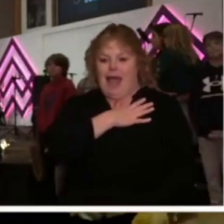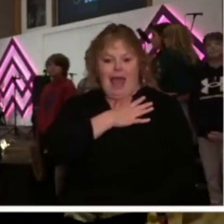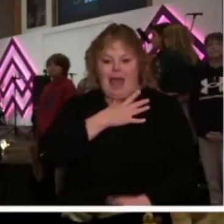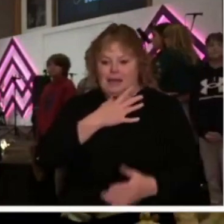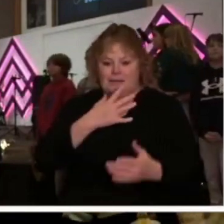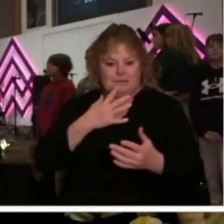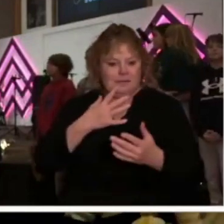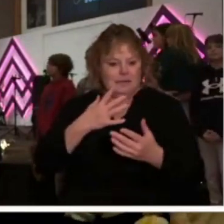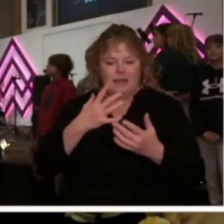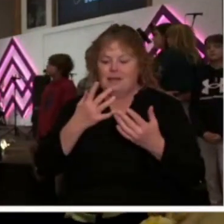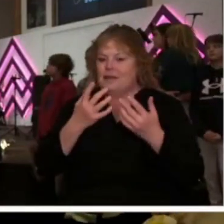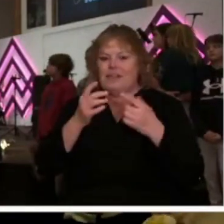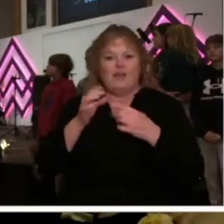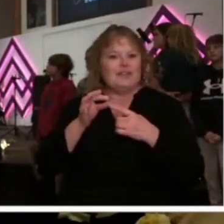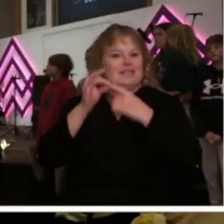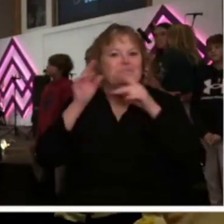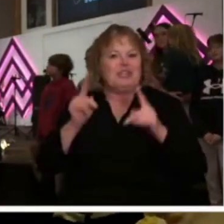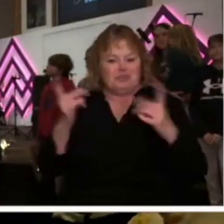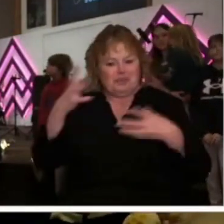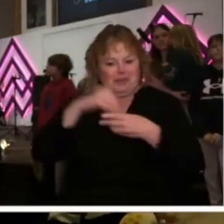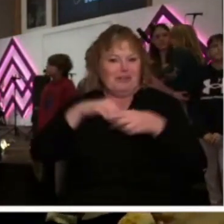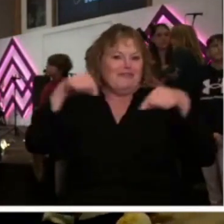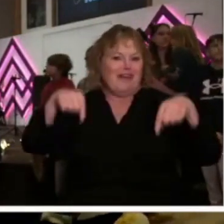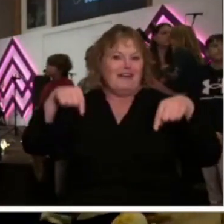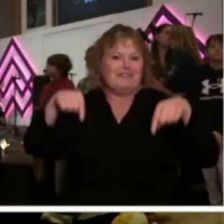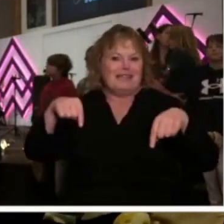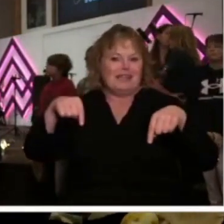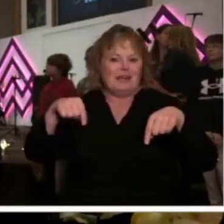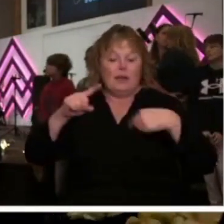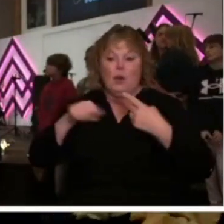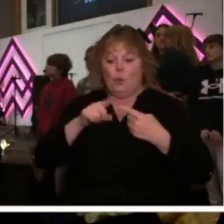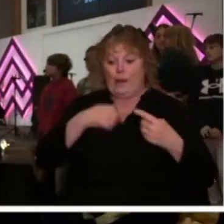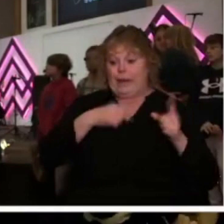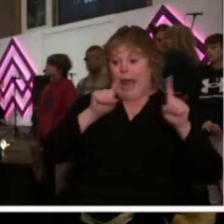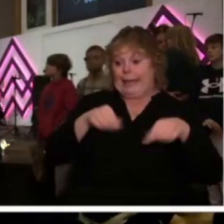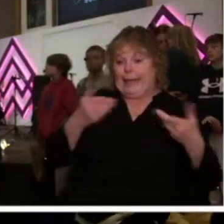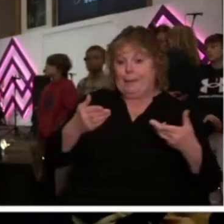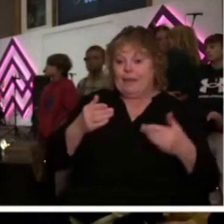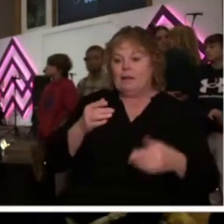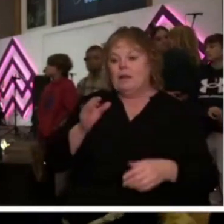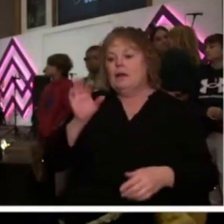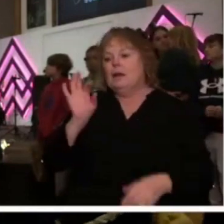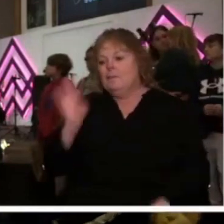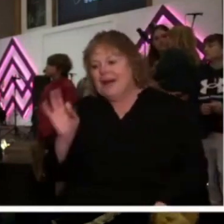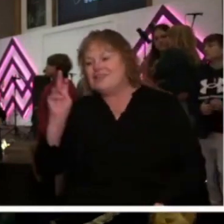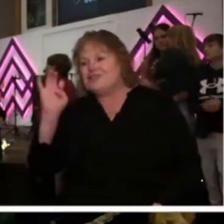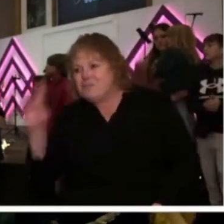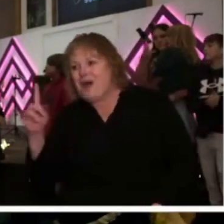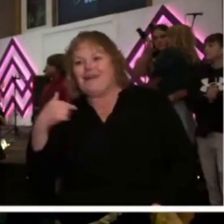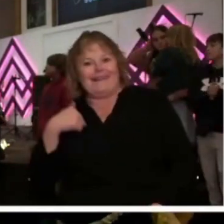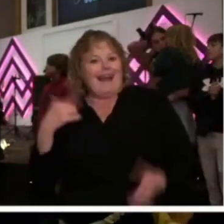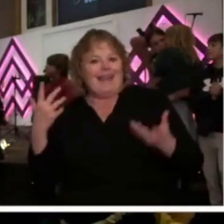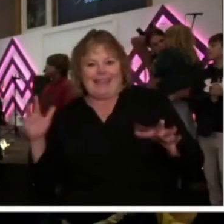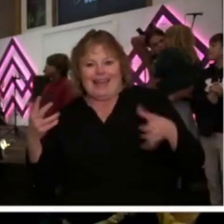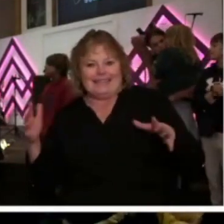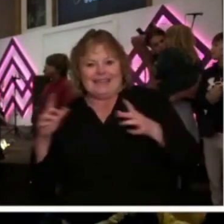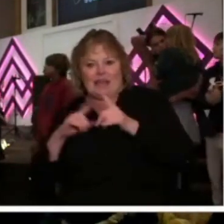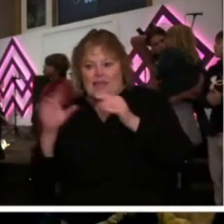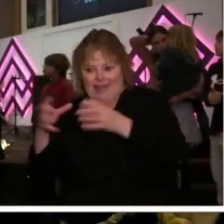special people to be part of our fold. When I started here, it was just Pastor Mark Freeman and I on staff. Then we